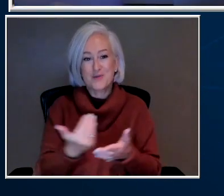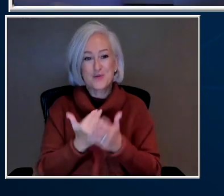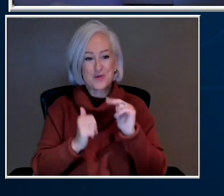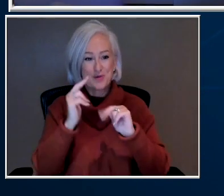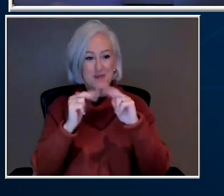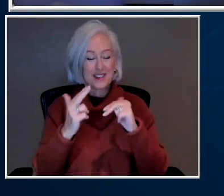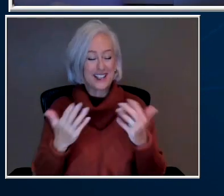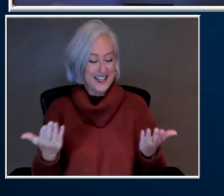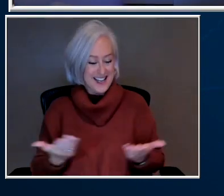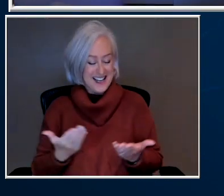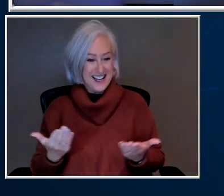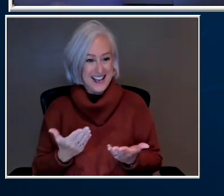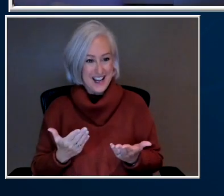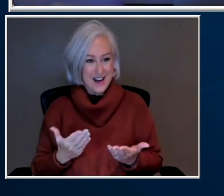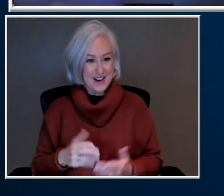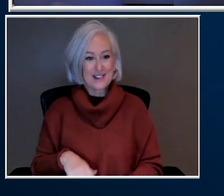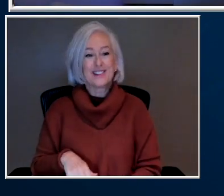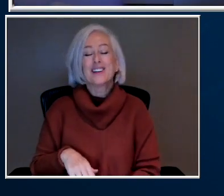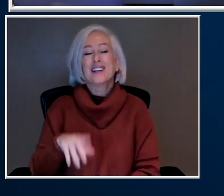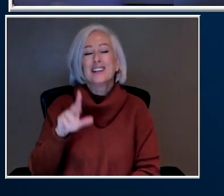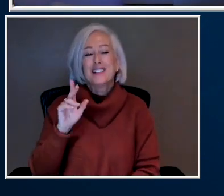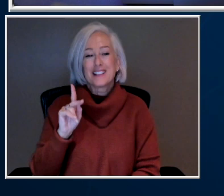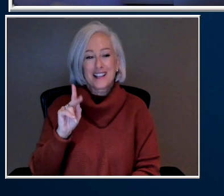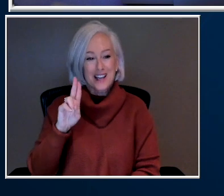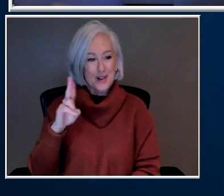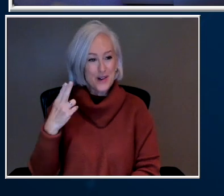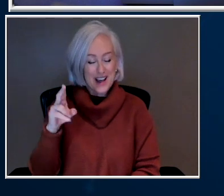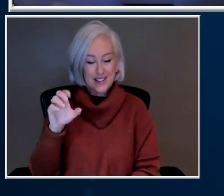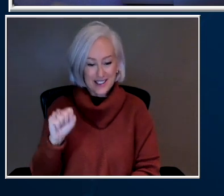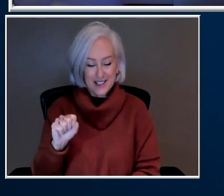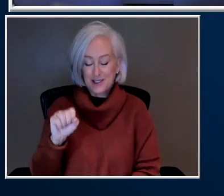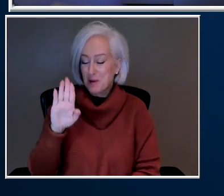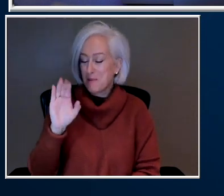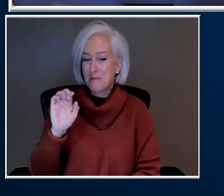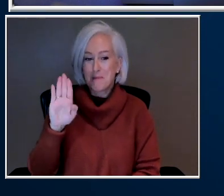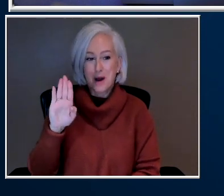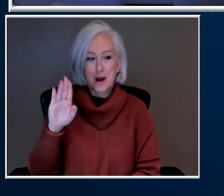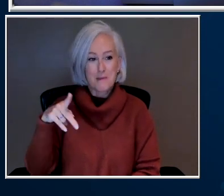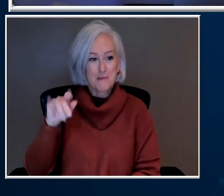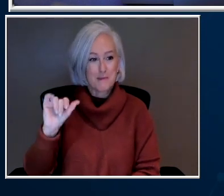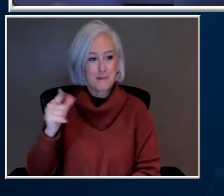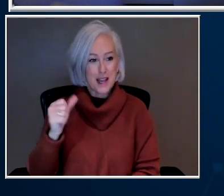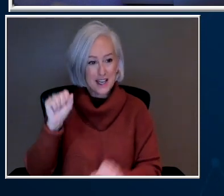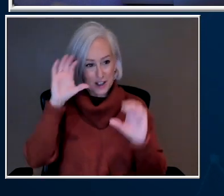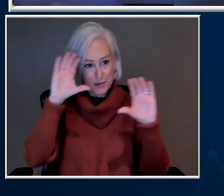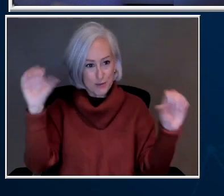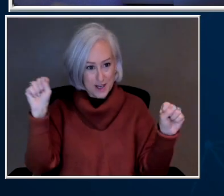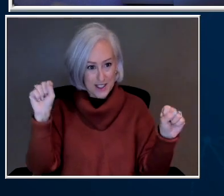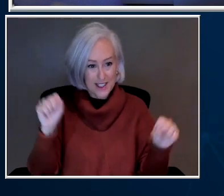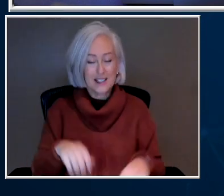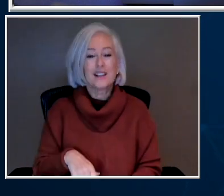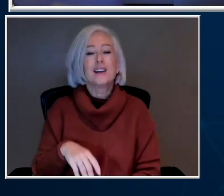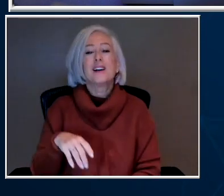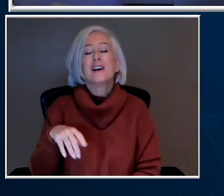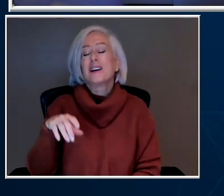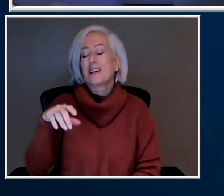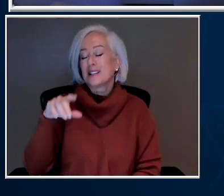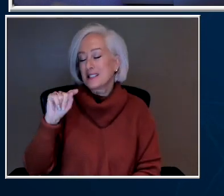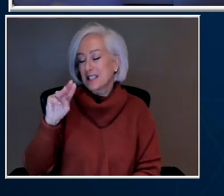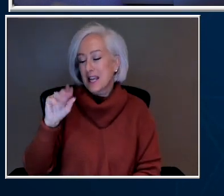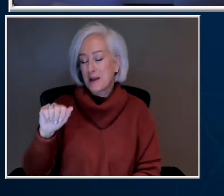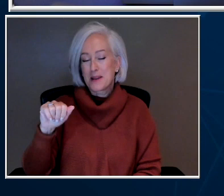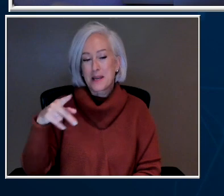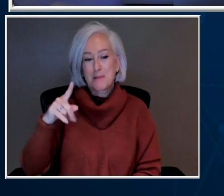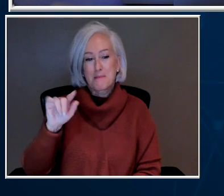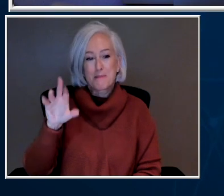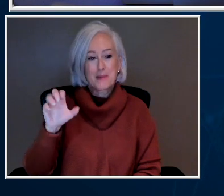University of Kansas Health System's President and CEO, Bob Page, and President of the Kansas City Division, Tammy Peterman. Welcome to you